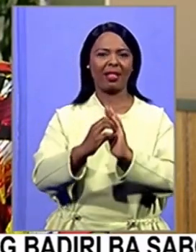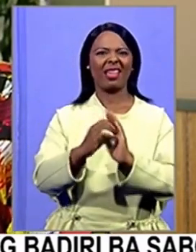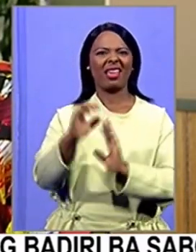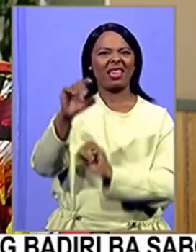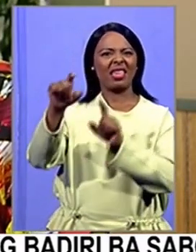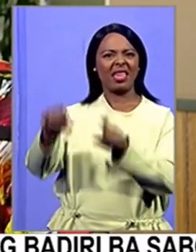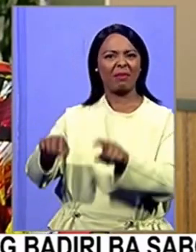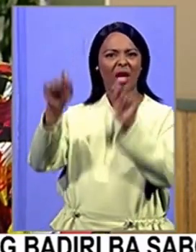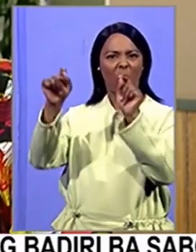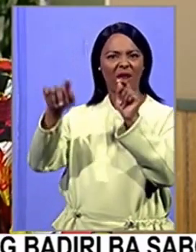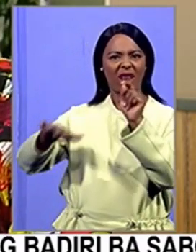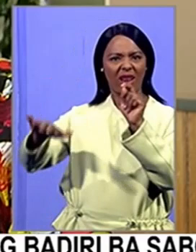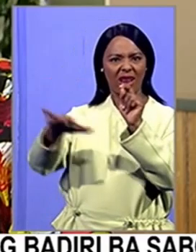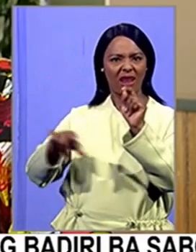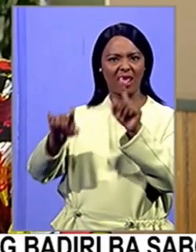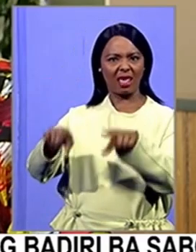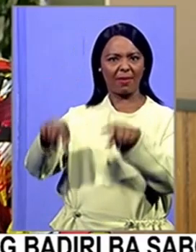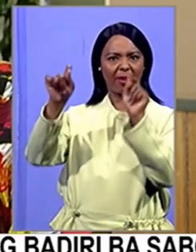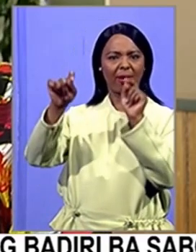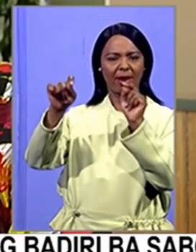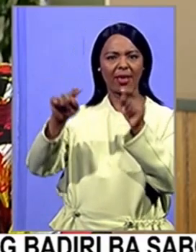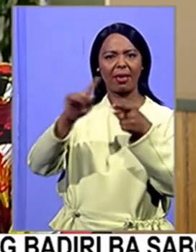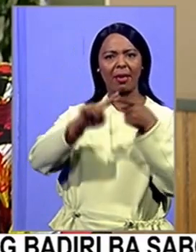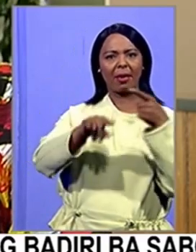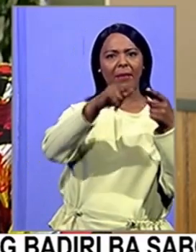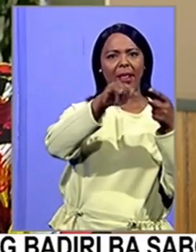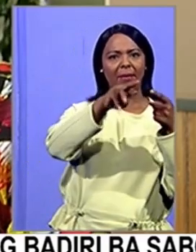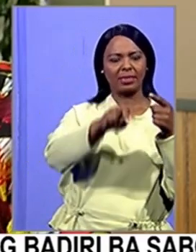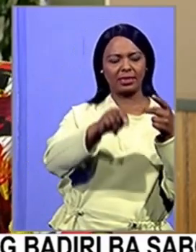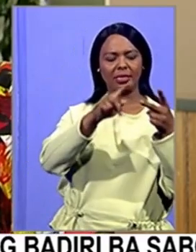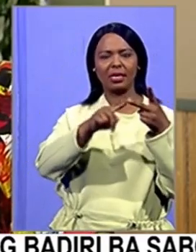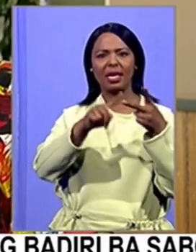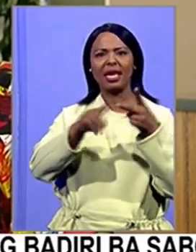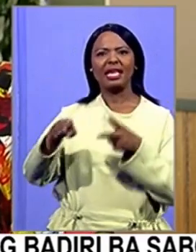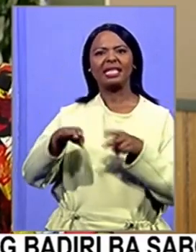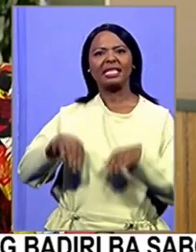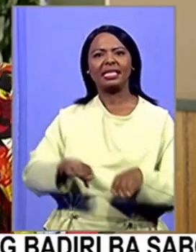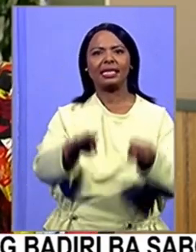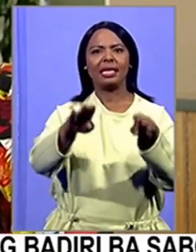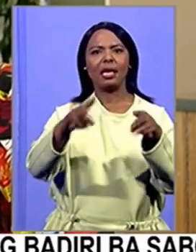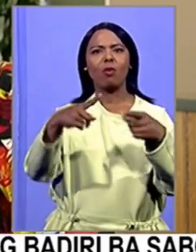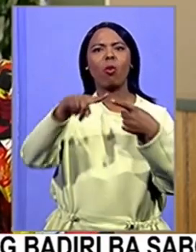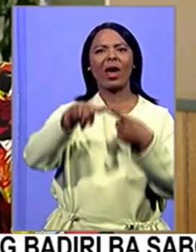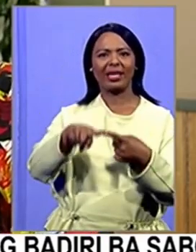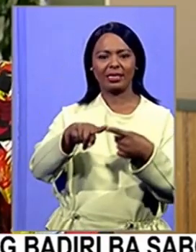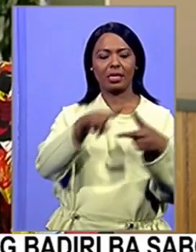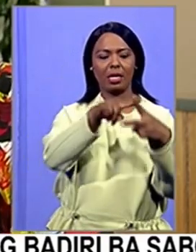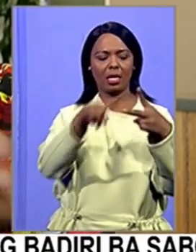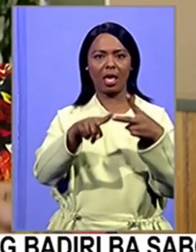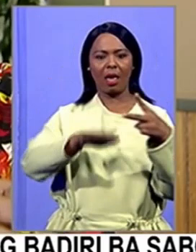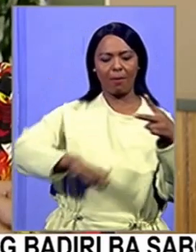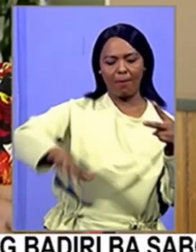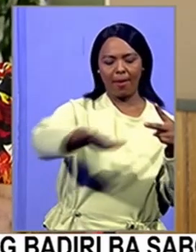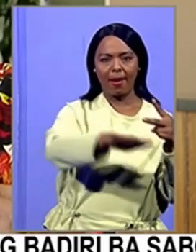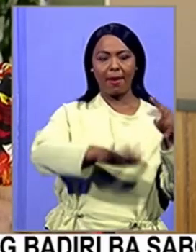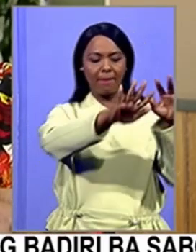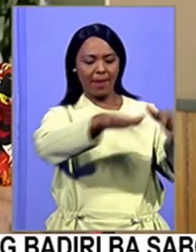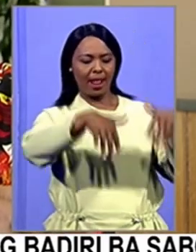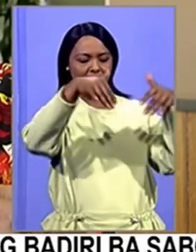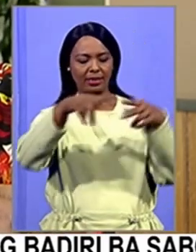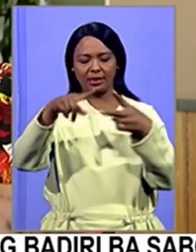2 areas. There is Parliament and there is Sea Point. We must get the input from Parliament as